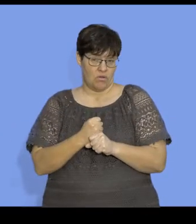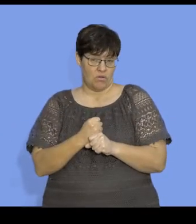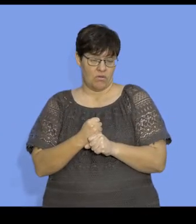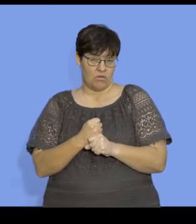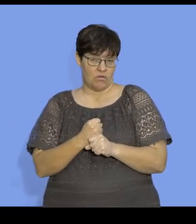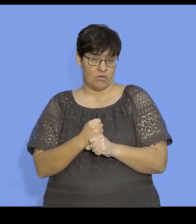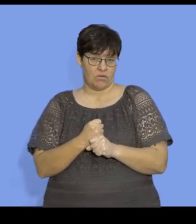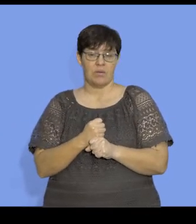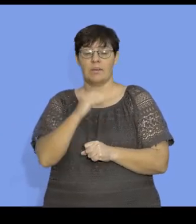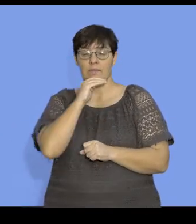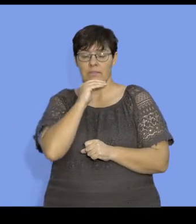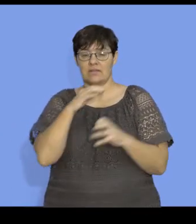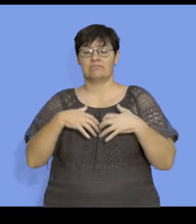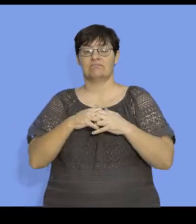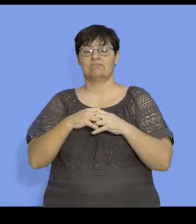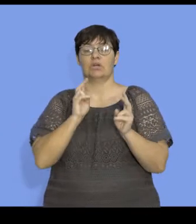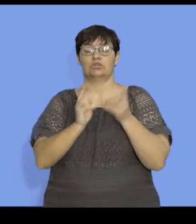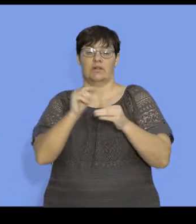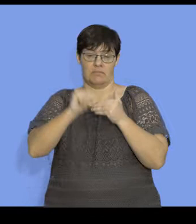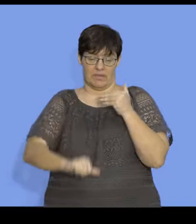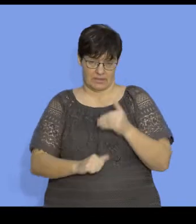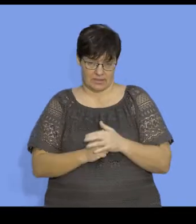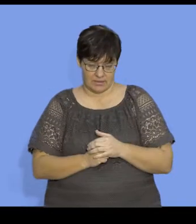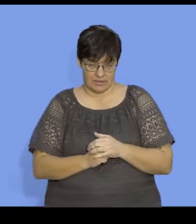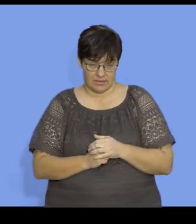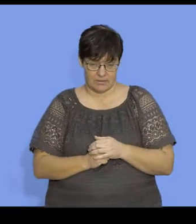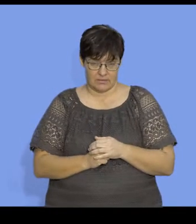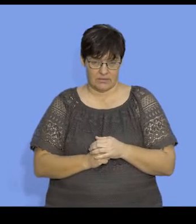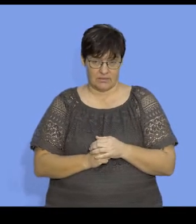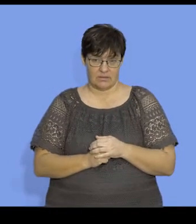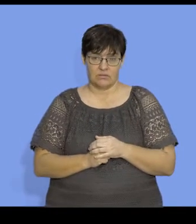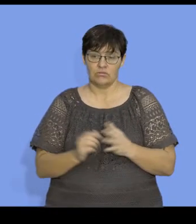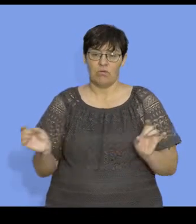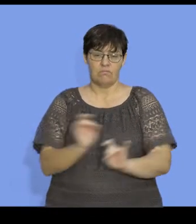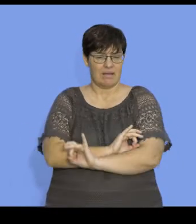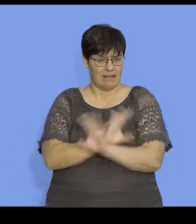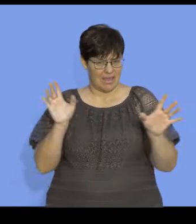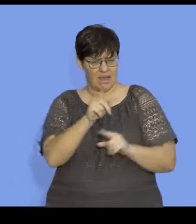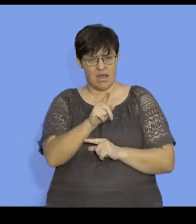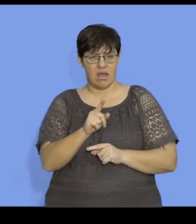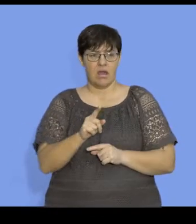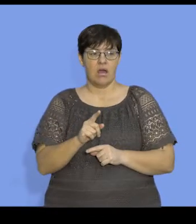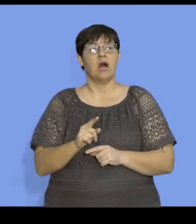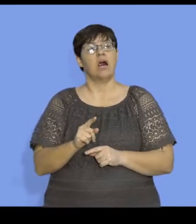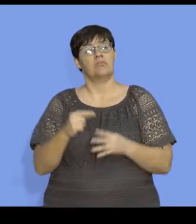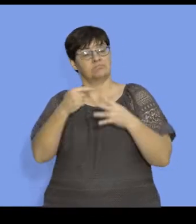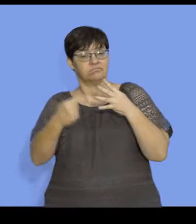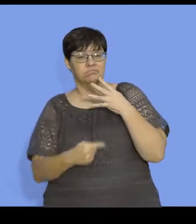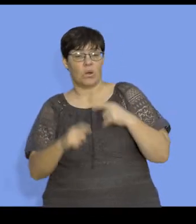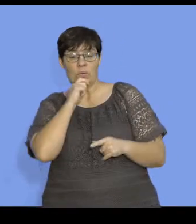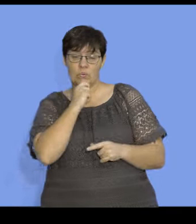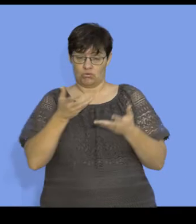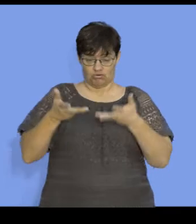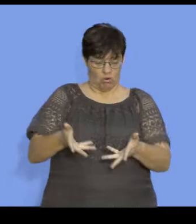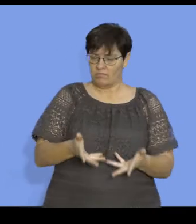months, so clearly you can't use the figures as they are. You need to reduce those 12 figures to work